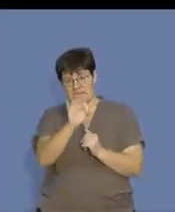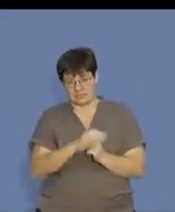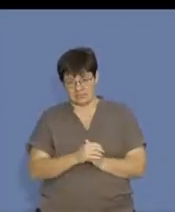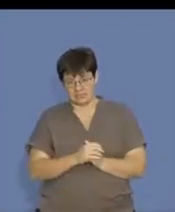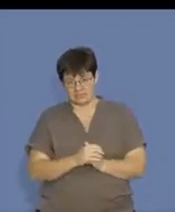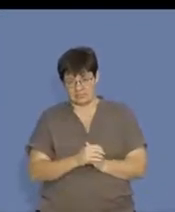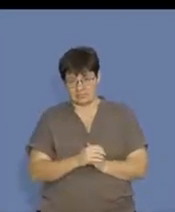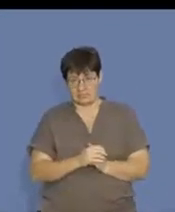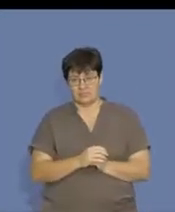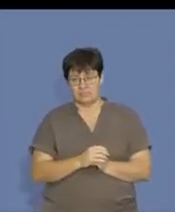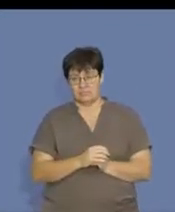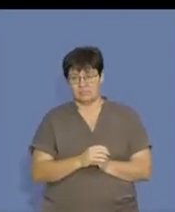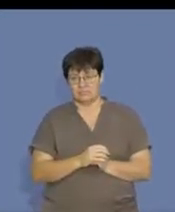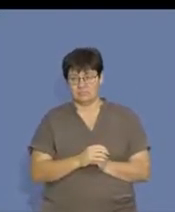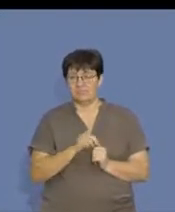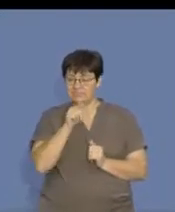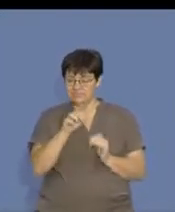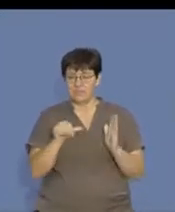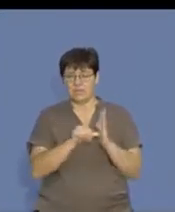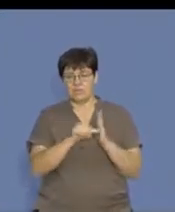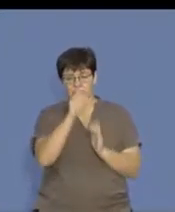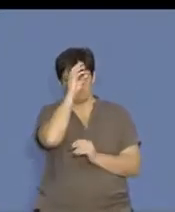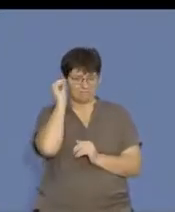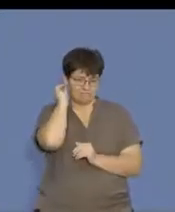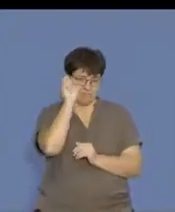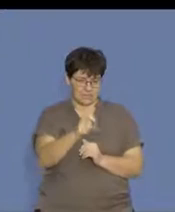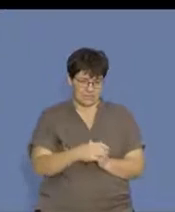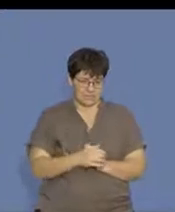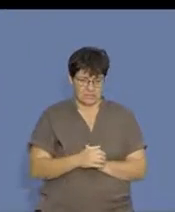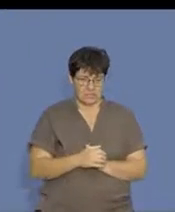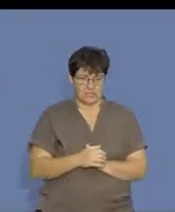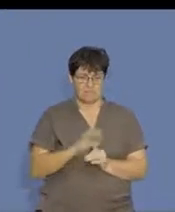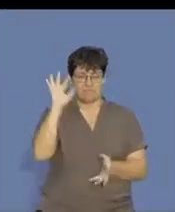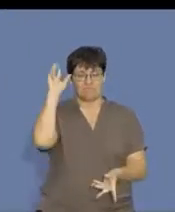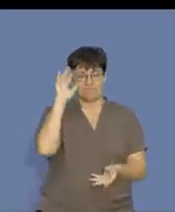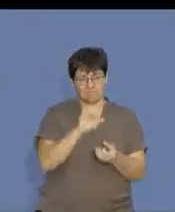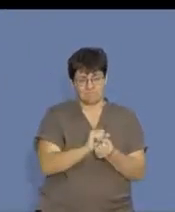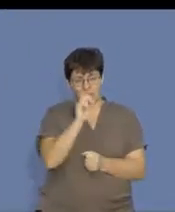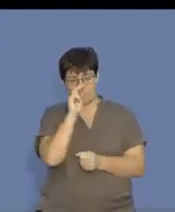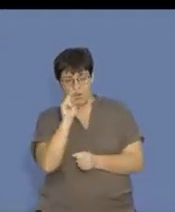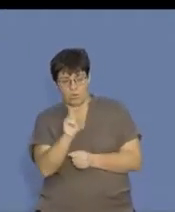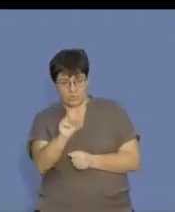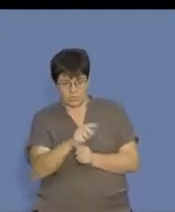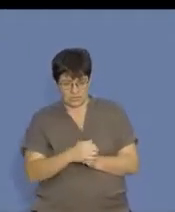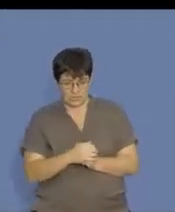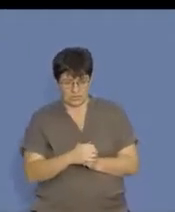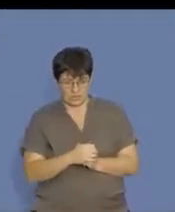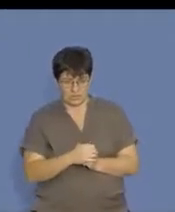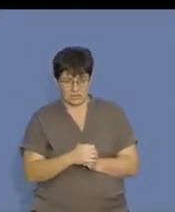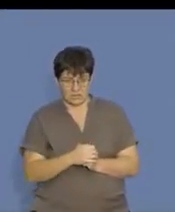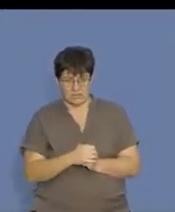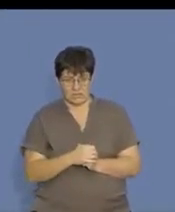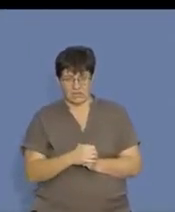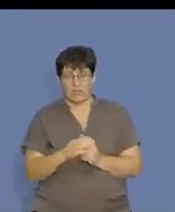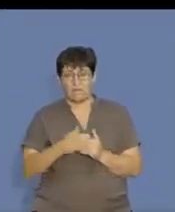that particular 3 there, which is important for you to know. Now, just to summarize what we've looked at, guys, and then I'm going